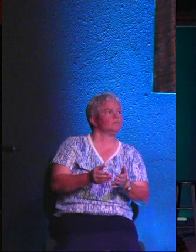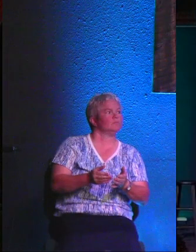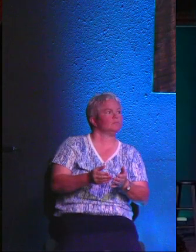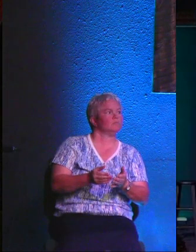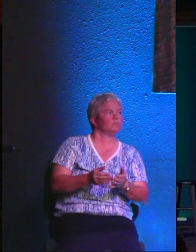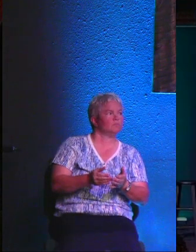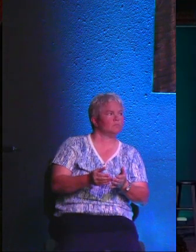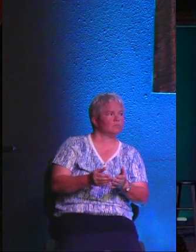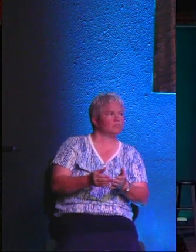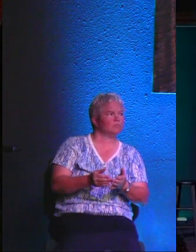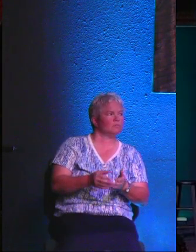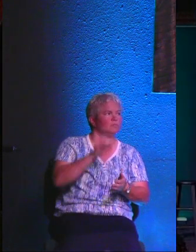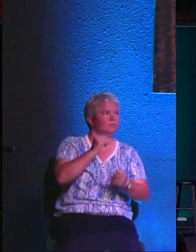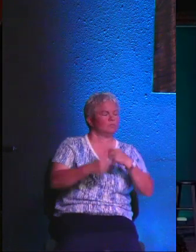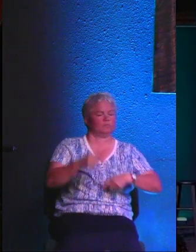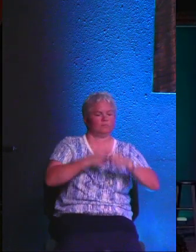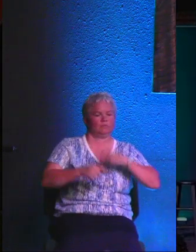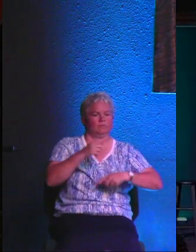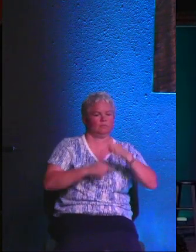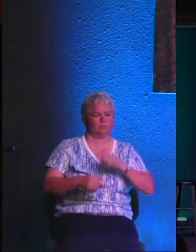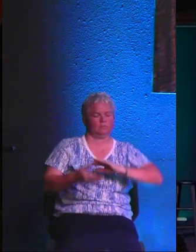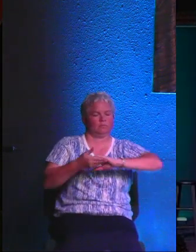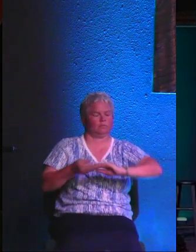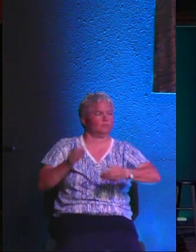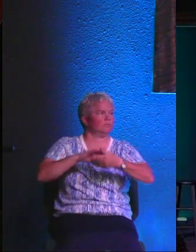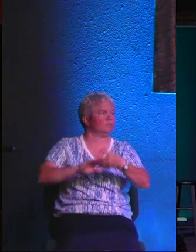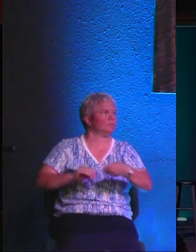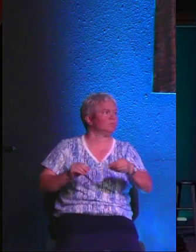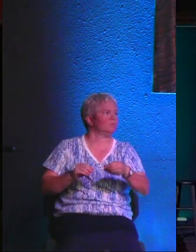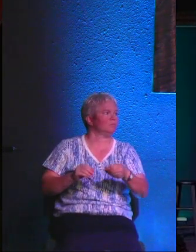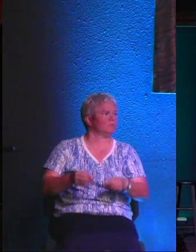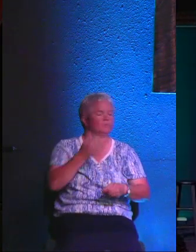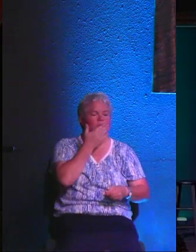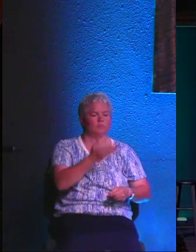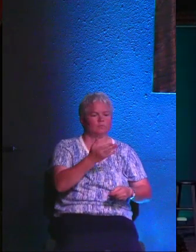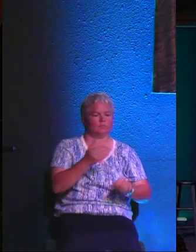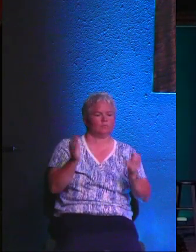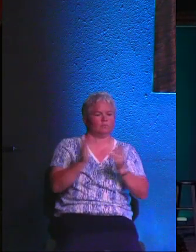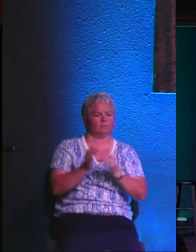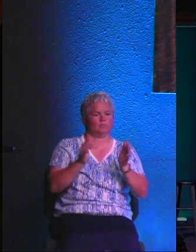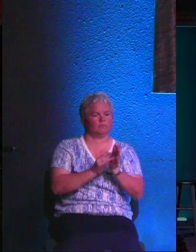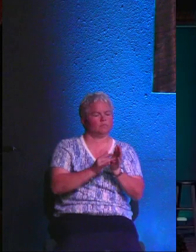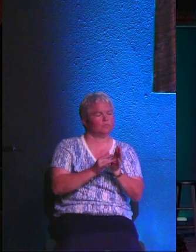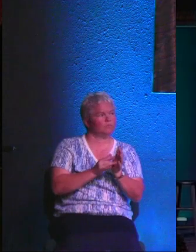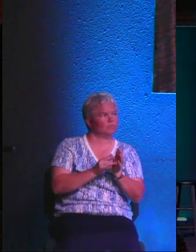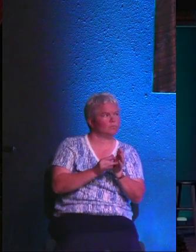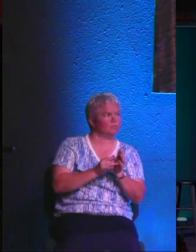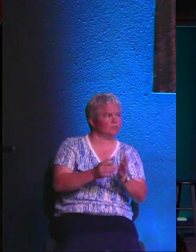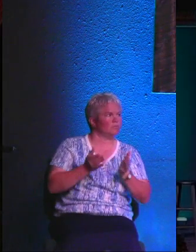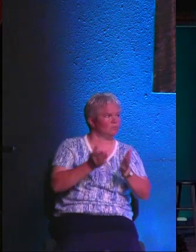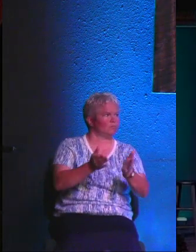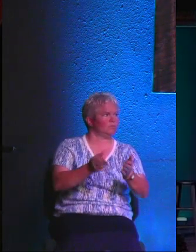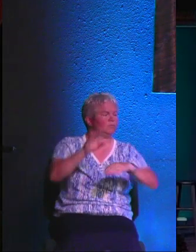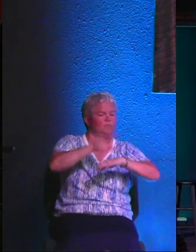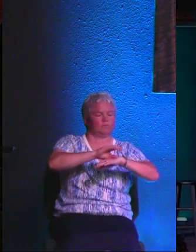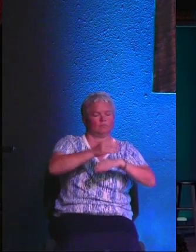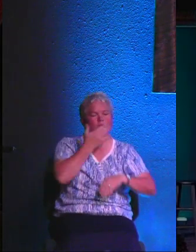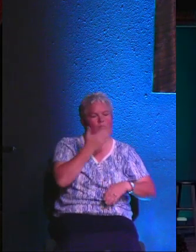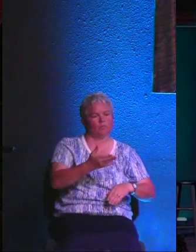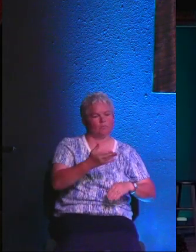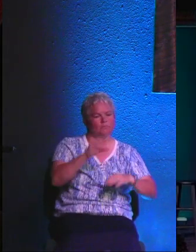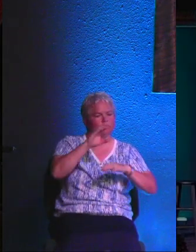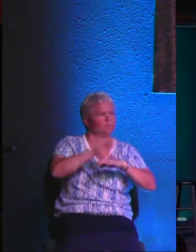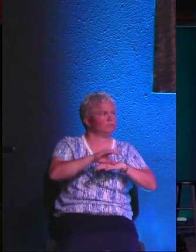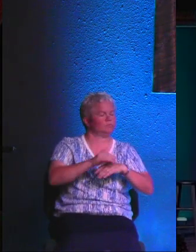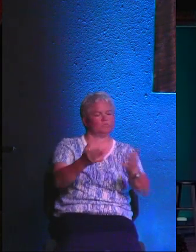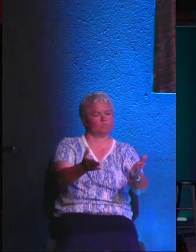great spot in life to where I was able to come to repentance from all my sins. And I really thank you, Jesus, for what you've done for me and bringing me to this church. And I thank you guys